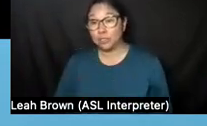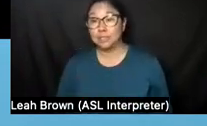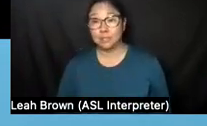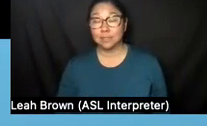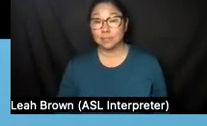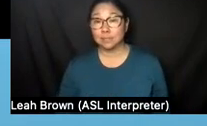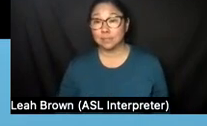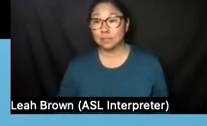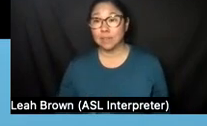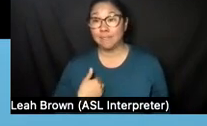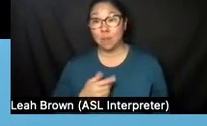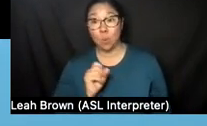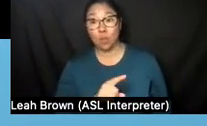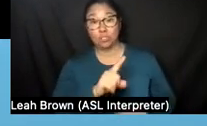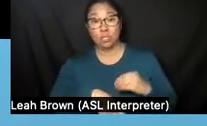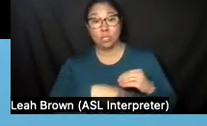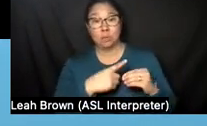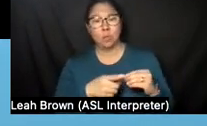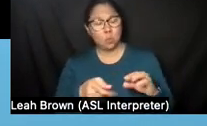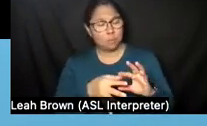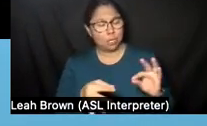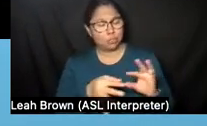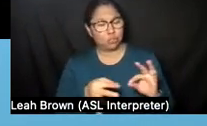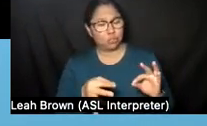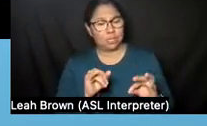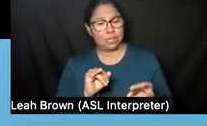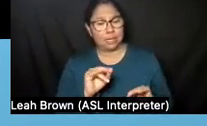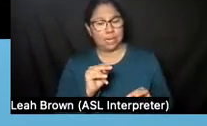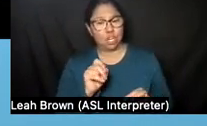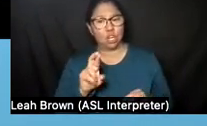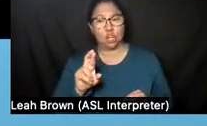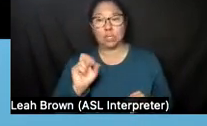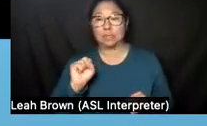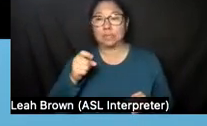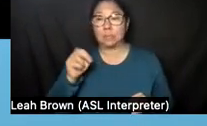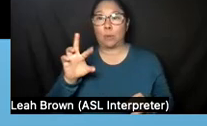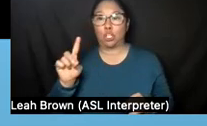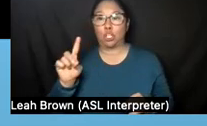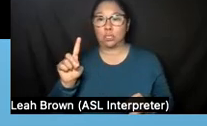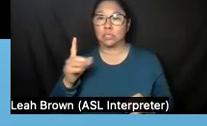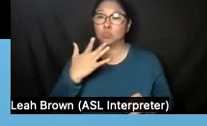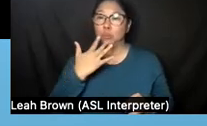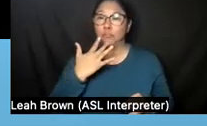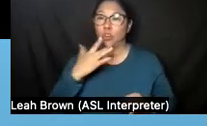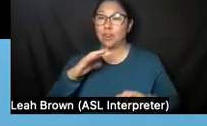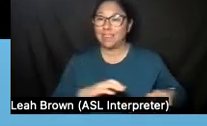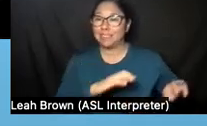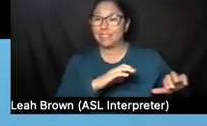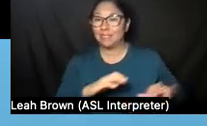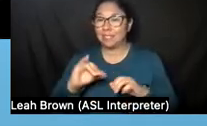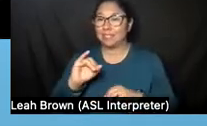had a question about, you mentioned interspersed preferred tasks and activities. Could you explain what interspersed means? Yeah,